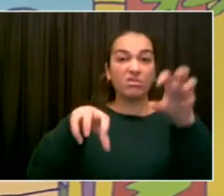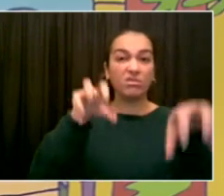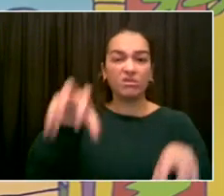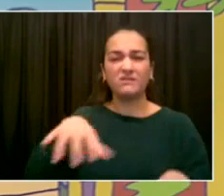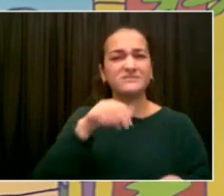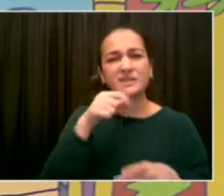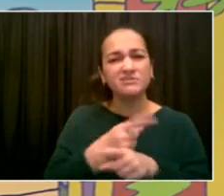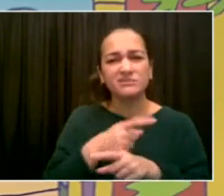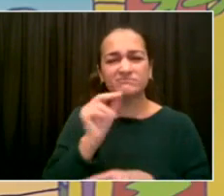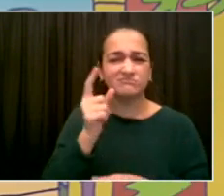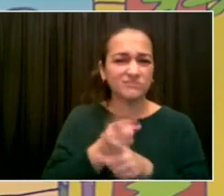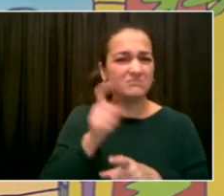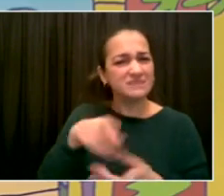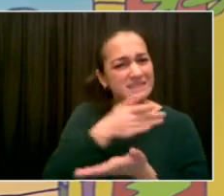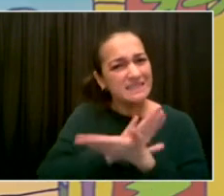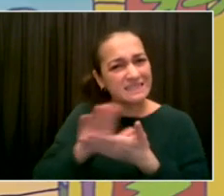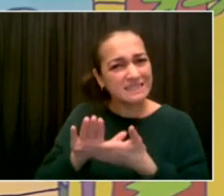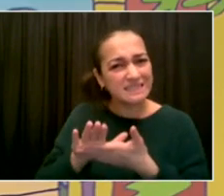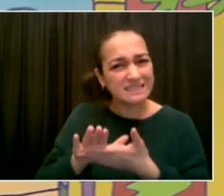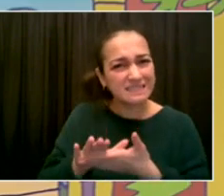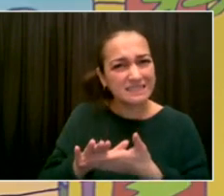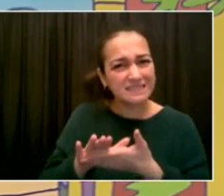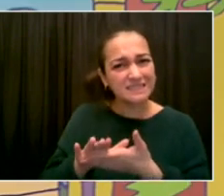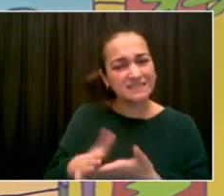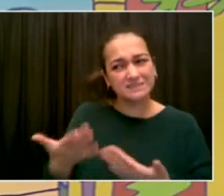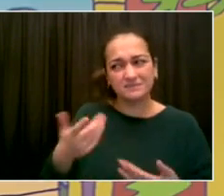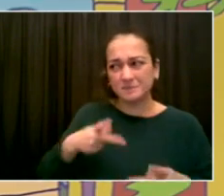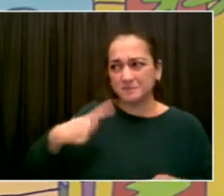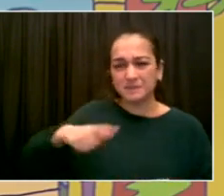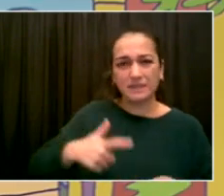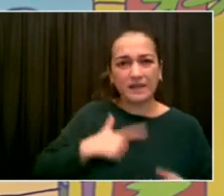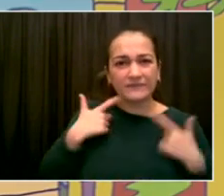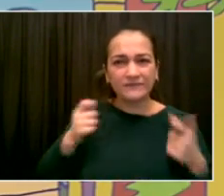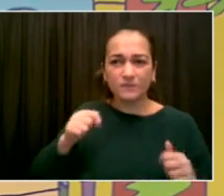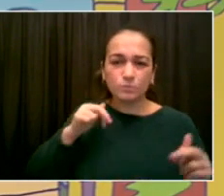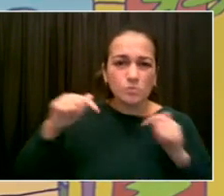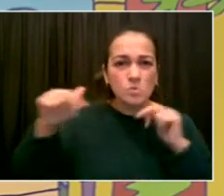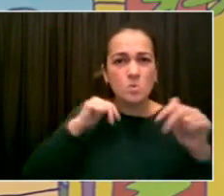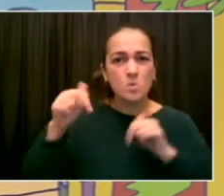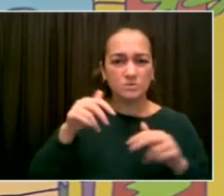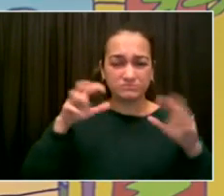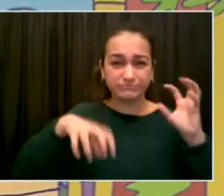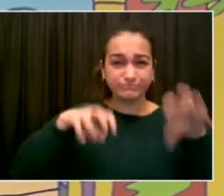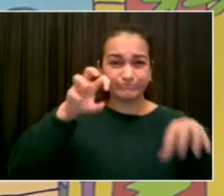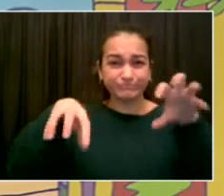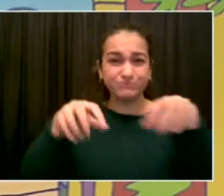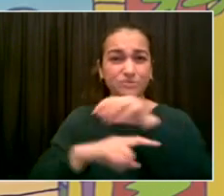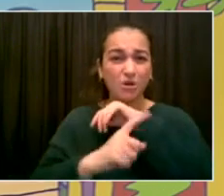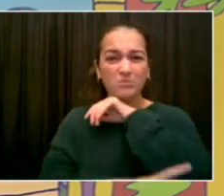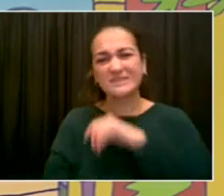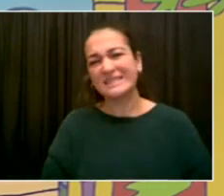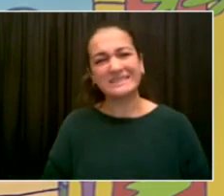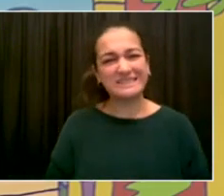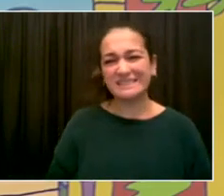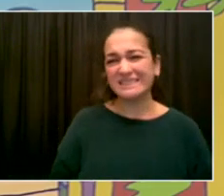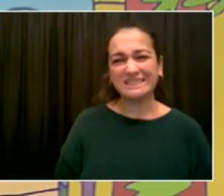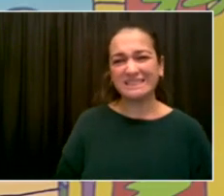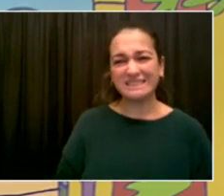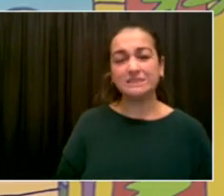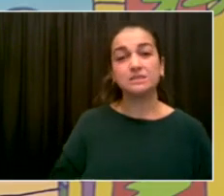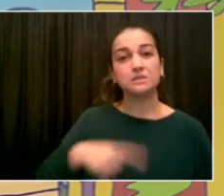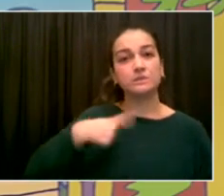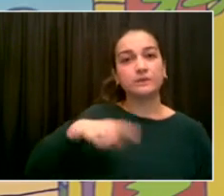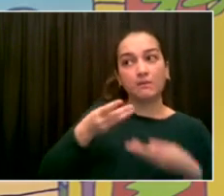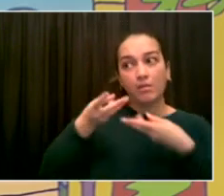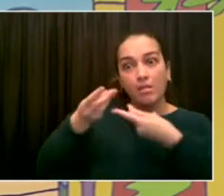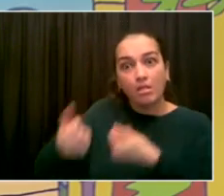that their public employees will do their job for their fellow New Yorkers. We're paying them to do a job. They have to do the job. So we'll be talking to